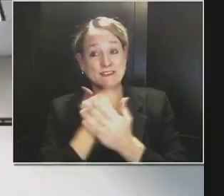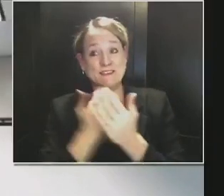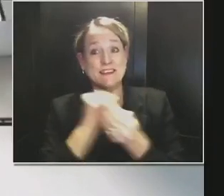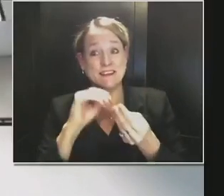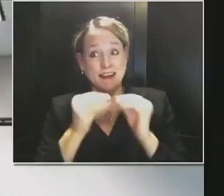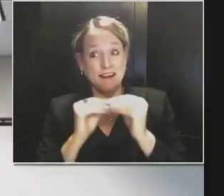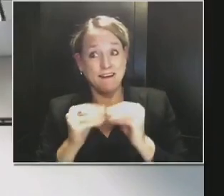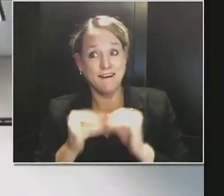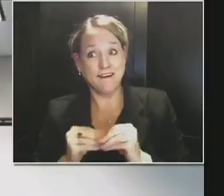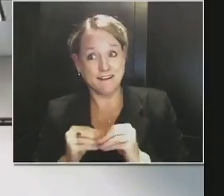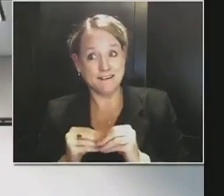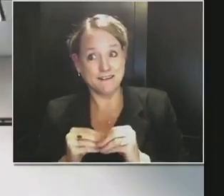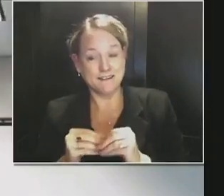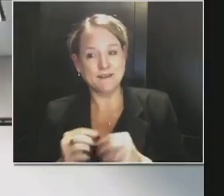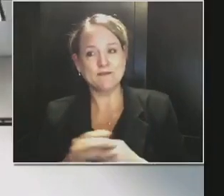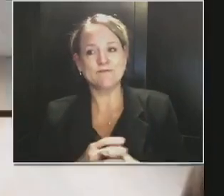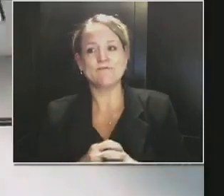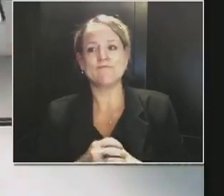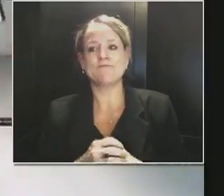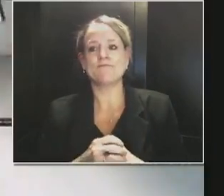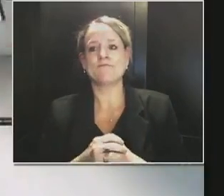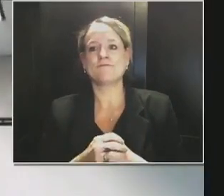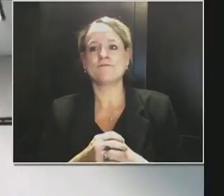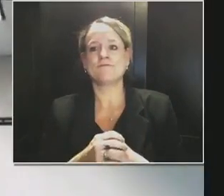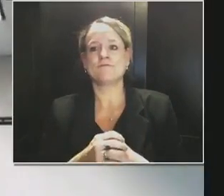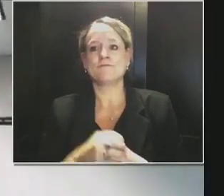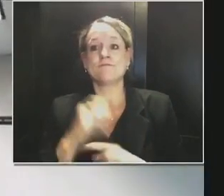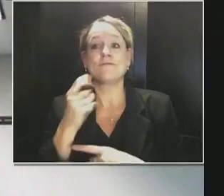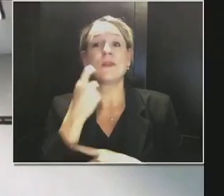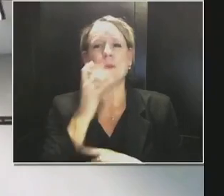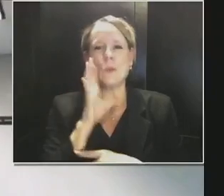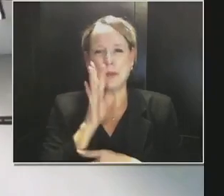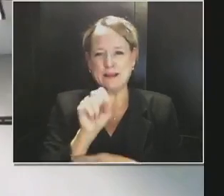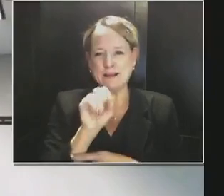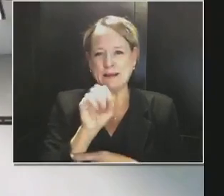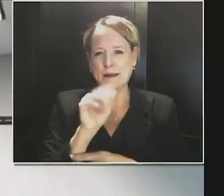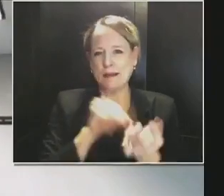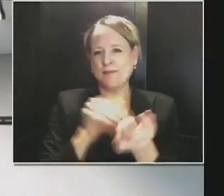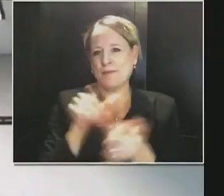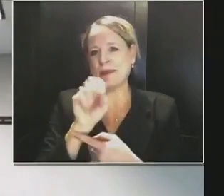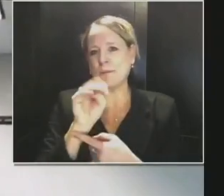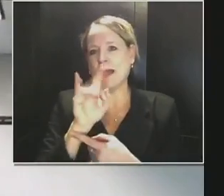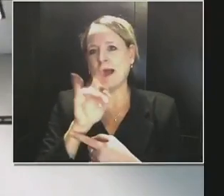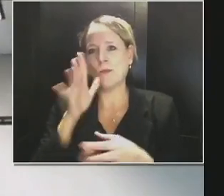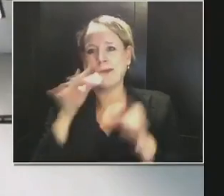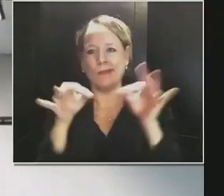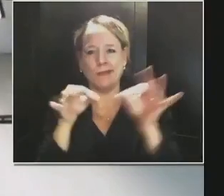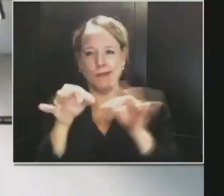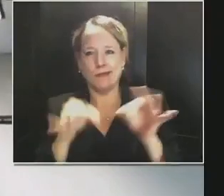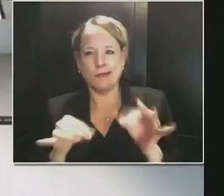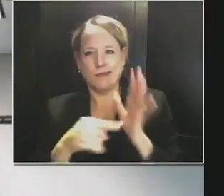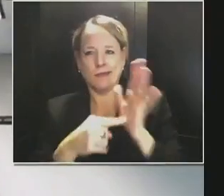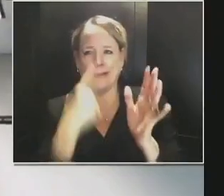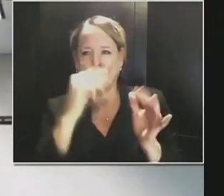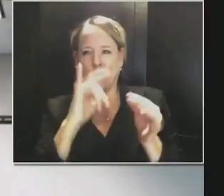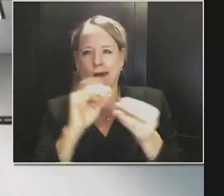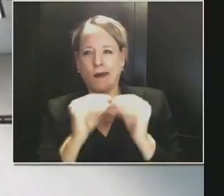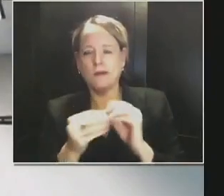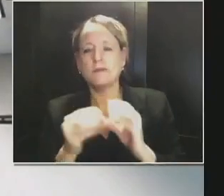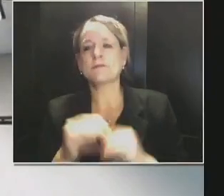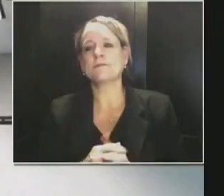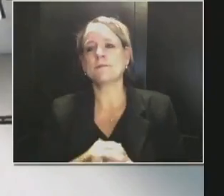just to explain why this data and why now. So for months, we have reported on the number of people